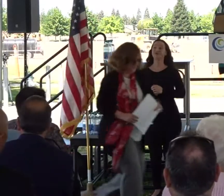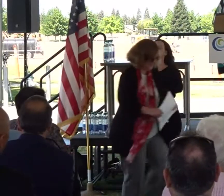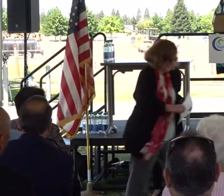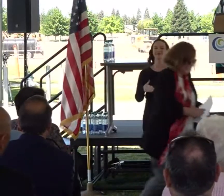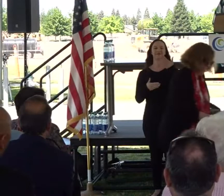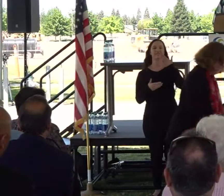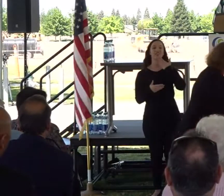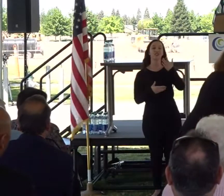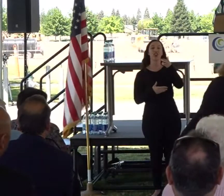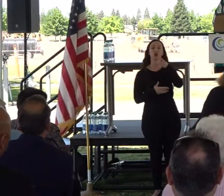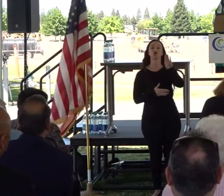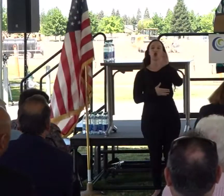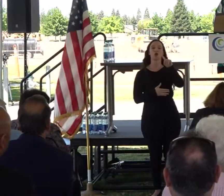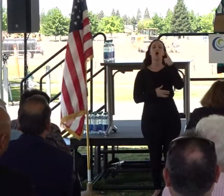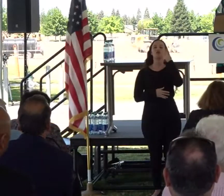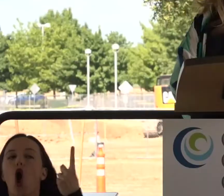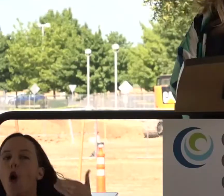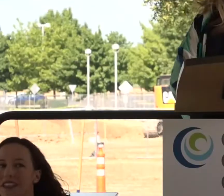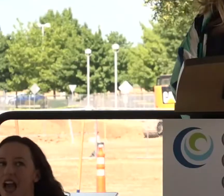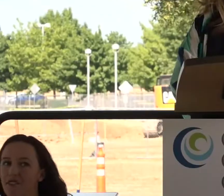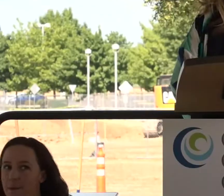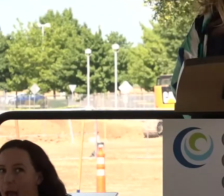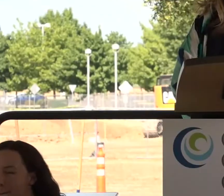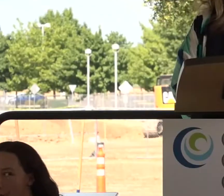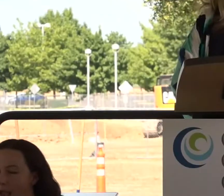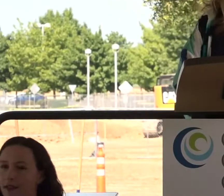Thank you, Dr. Bennett, for literally always having my back.